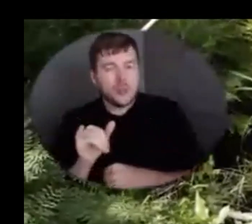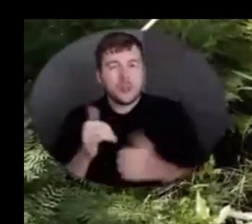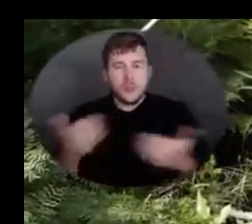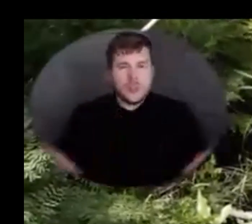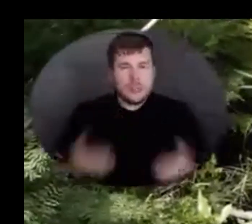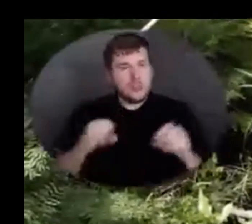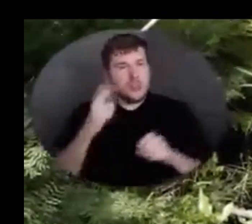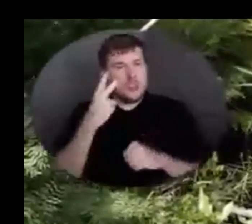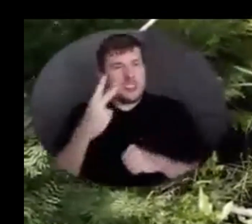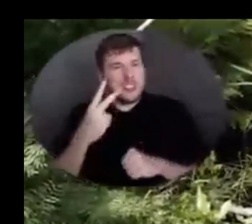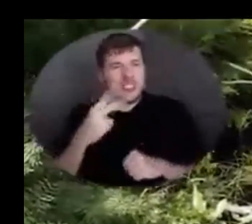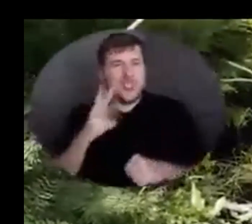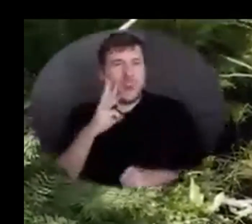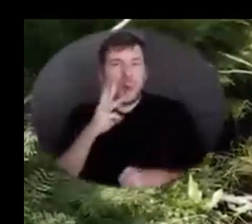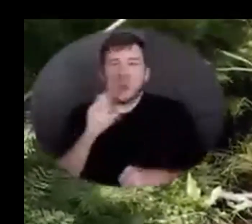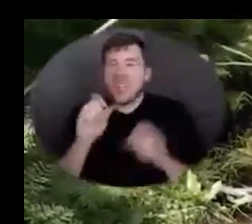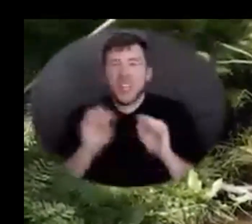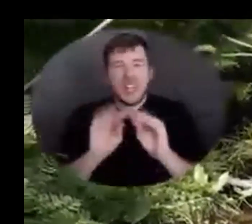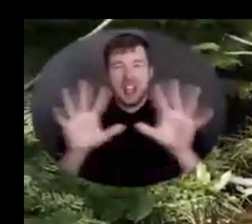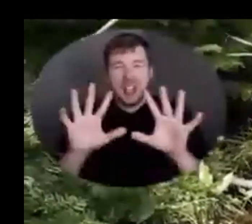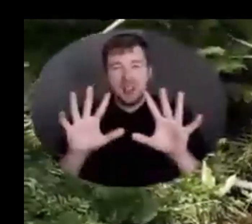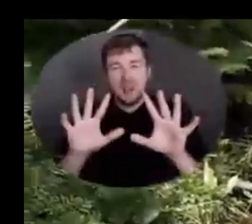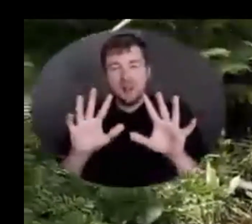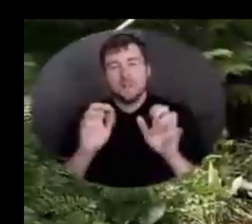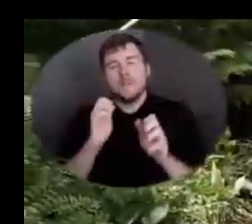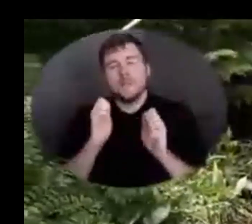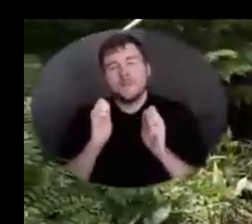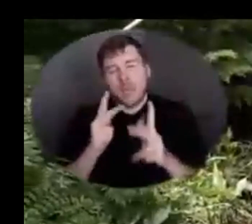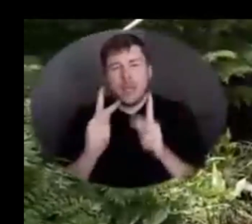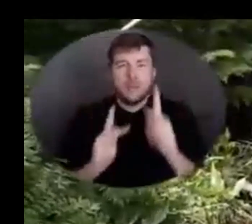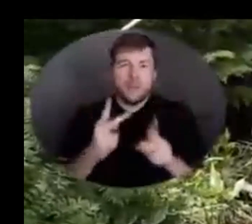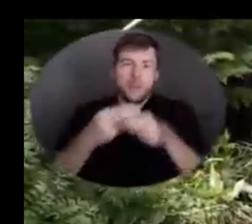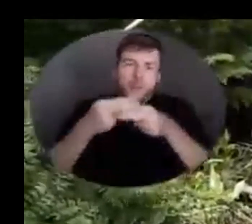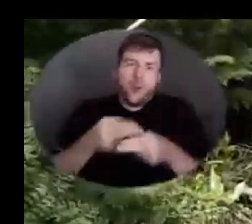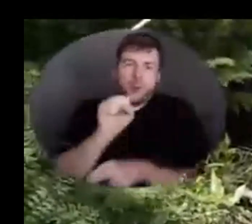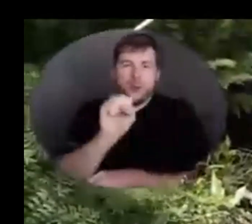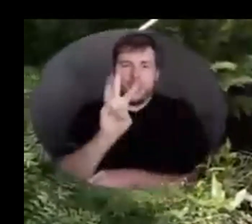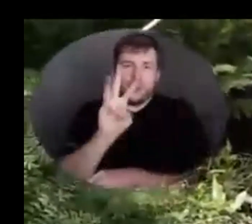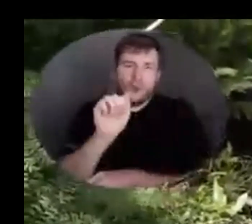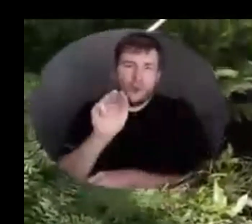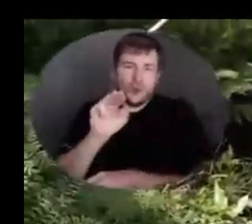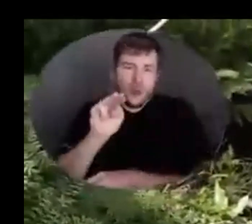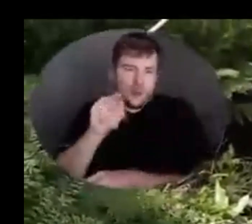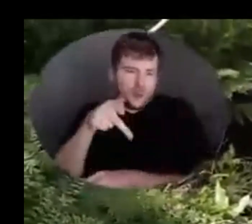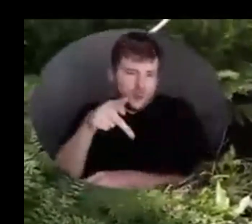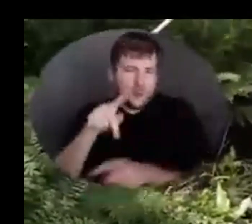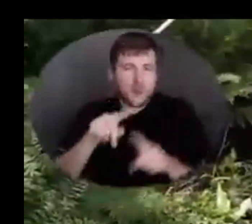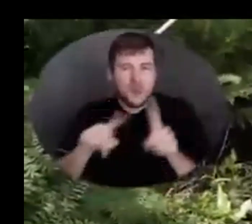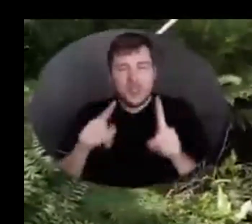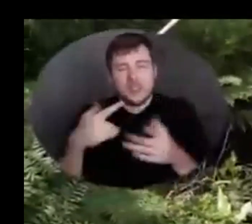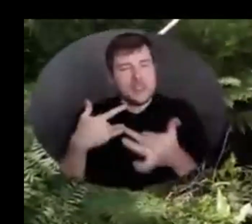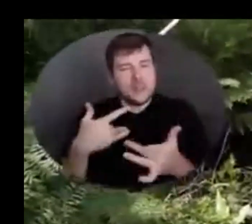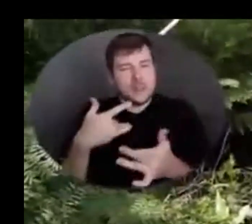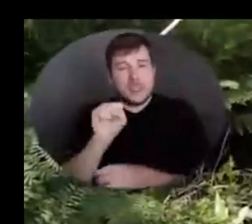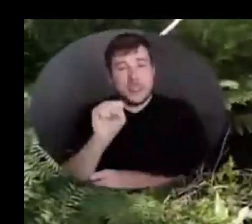And so, did you see here, this is kind of like murky. Most people would say this is a swamp. A lot of swamps aren't saltwater and infused like